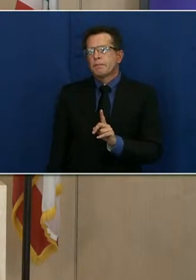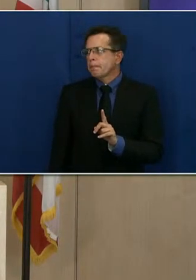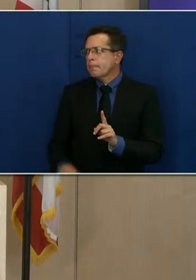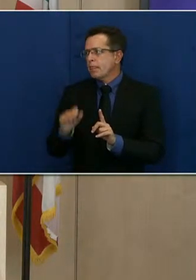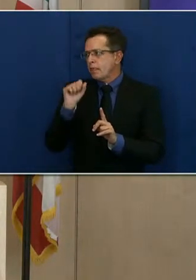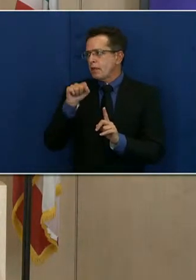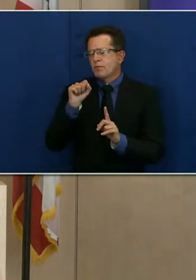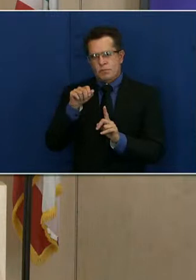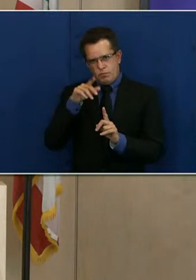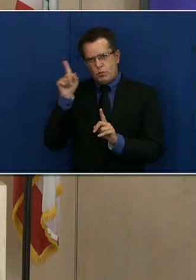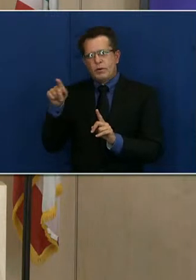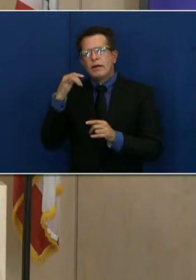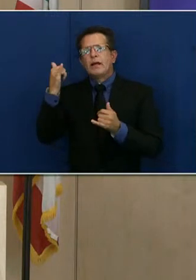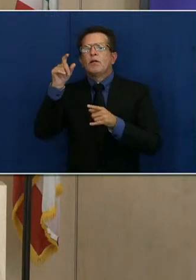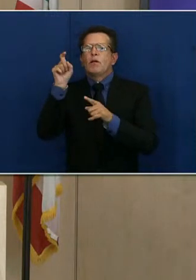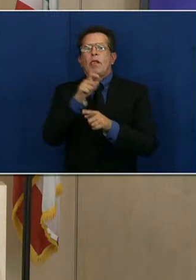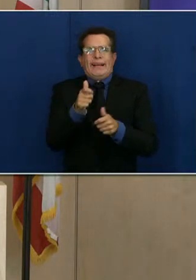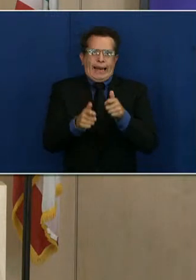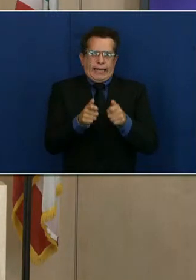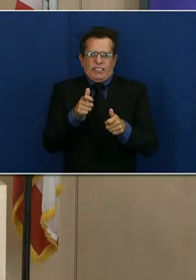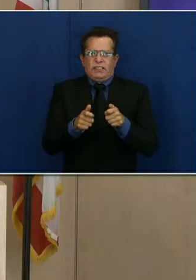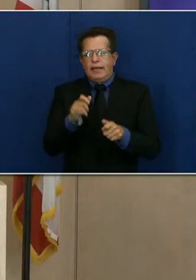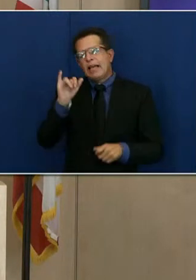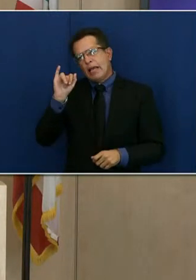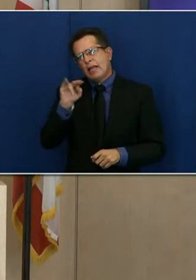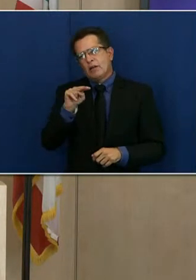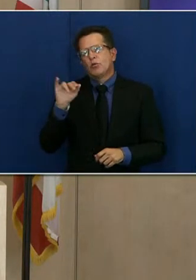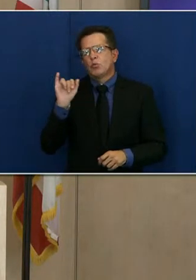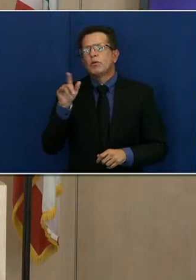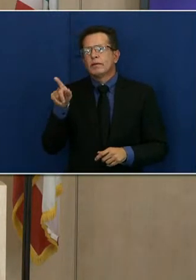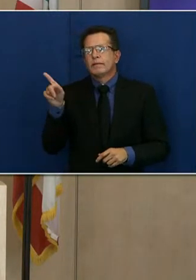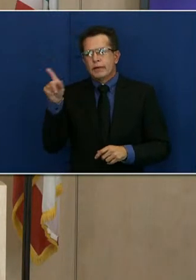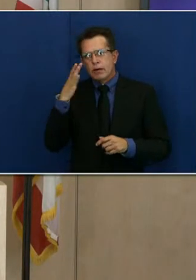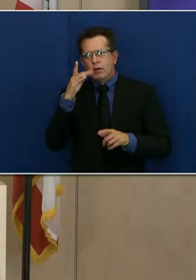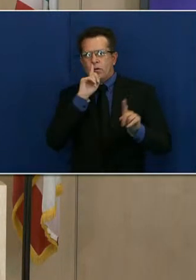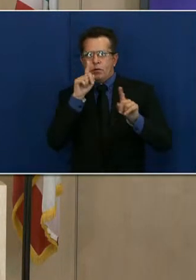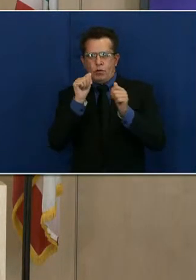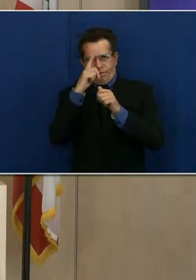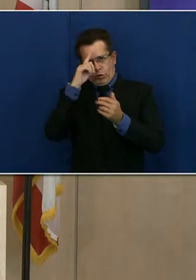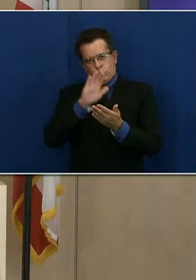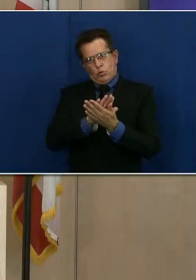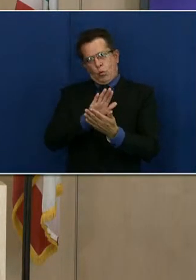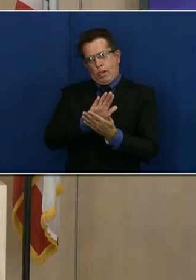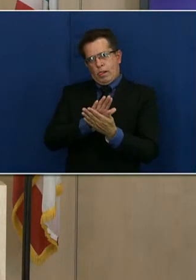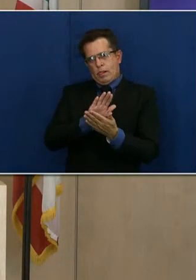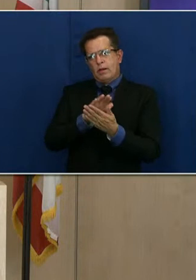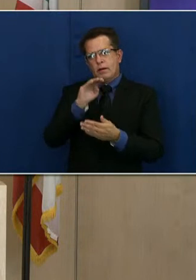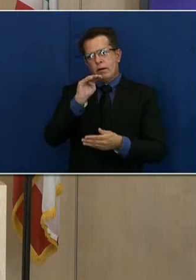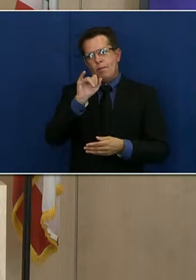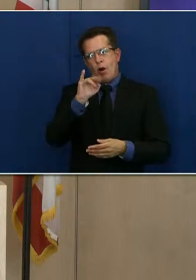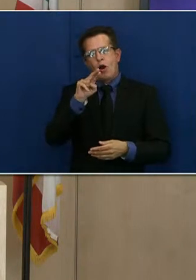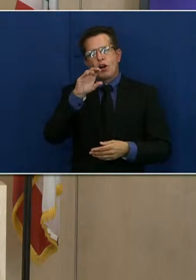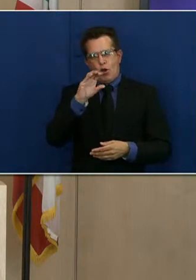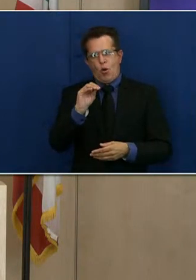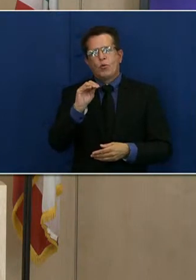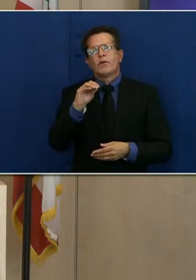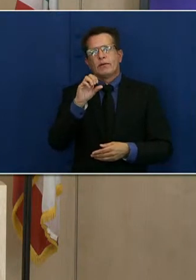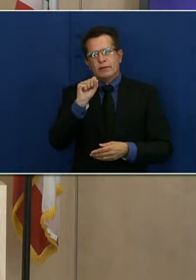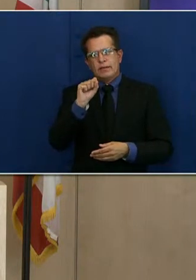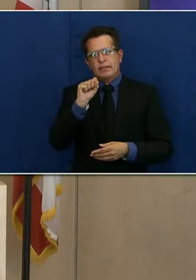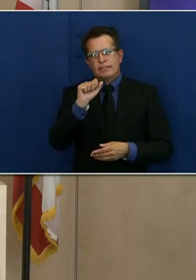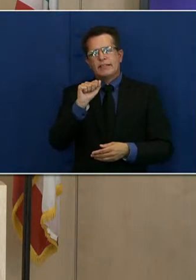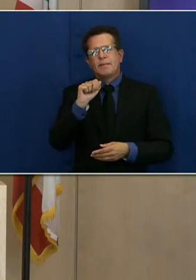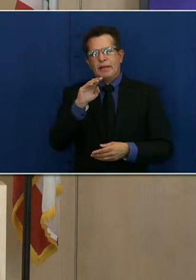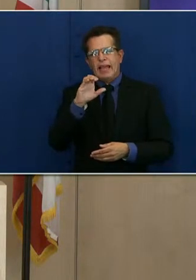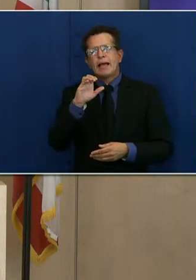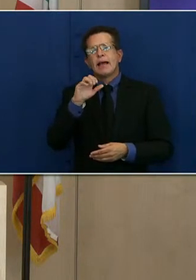And Dr. Wooten, this first text message question is going back to a question about schools, and it's from Mario Sevilla with ABC 10 News.